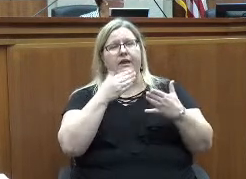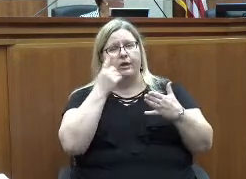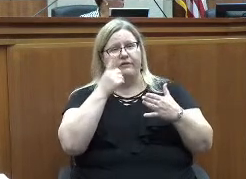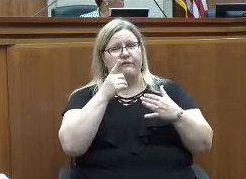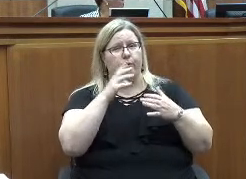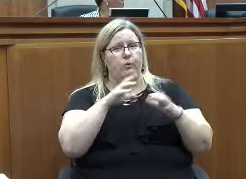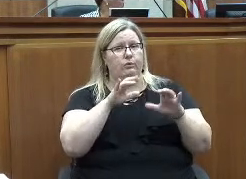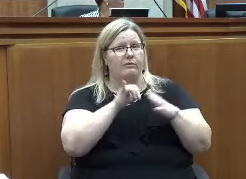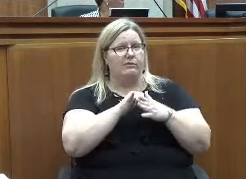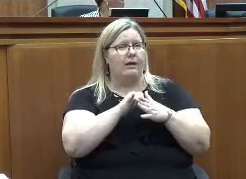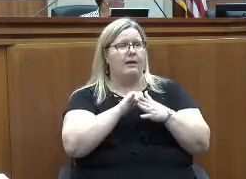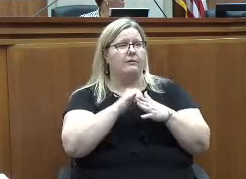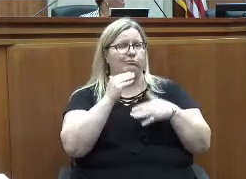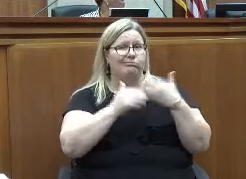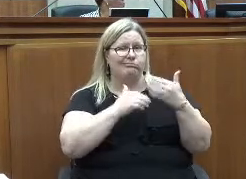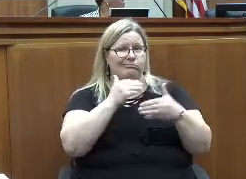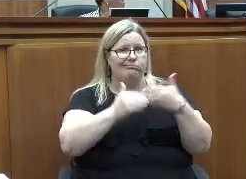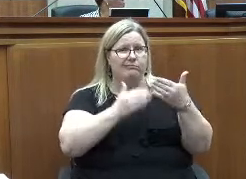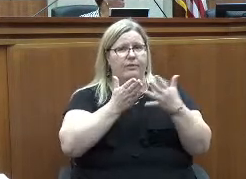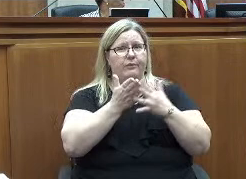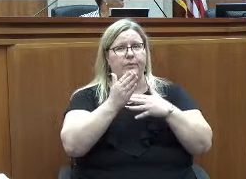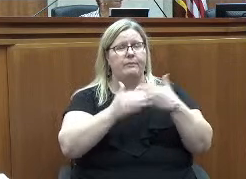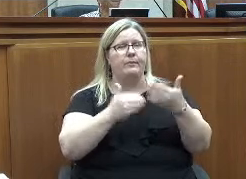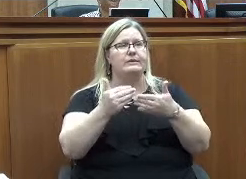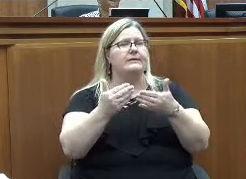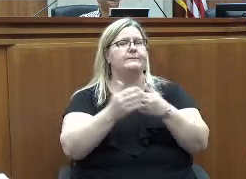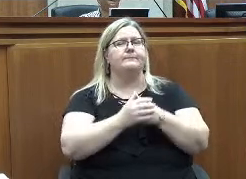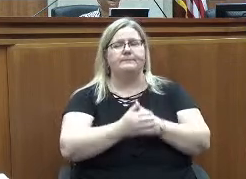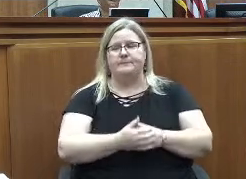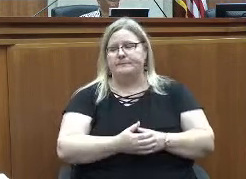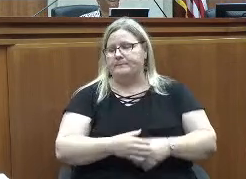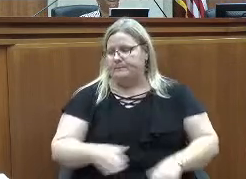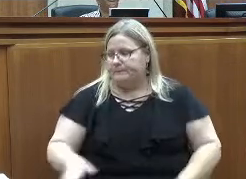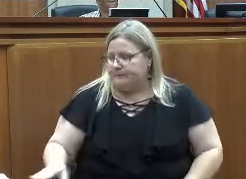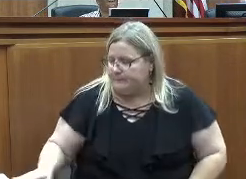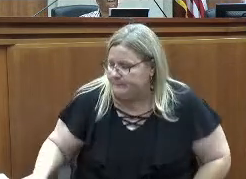out there and putting yourself through this process.